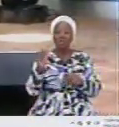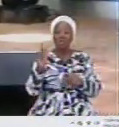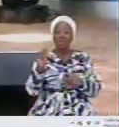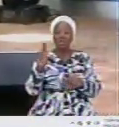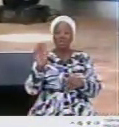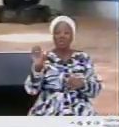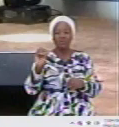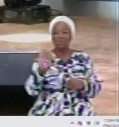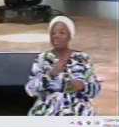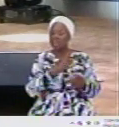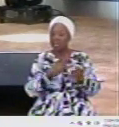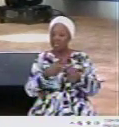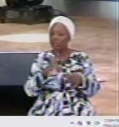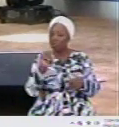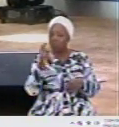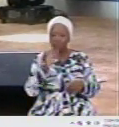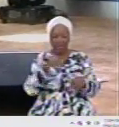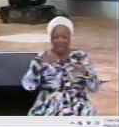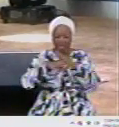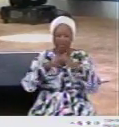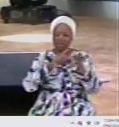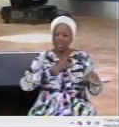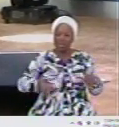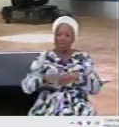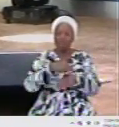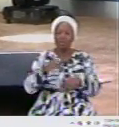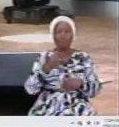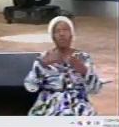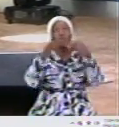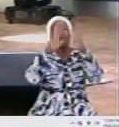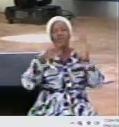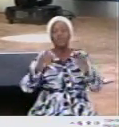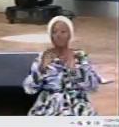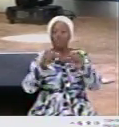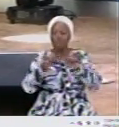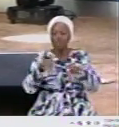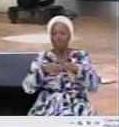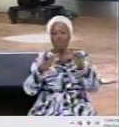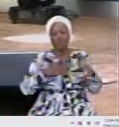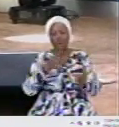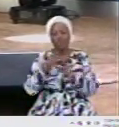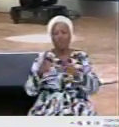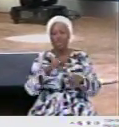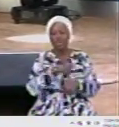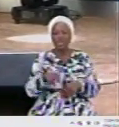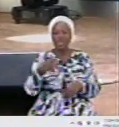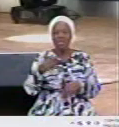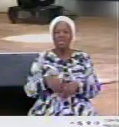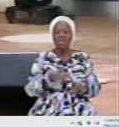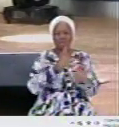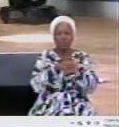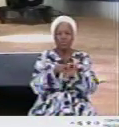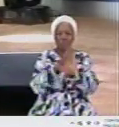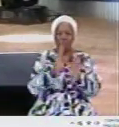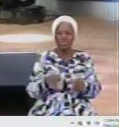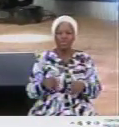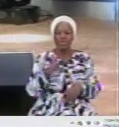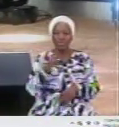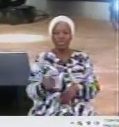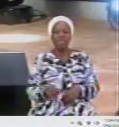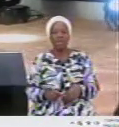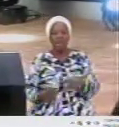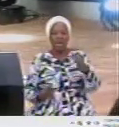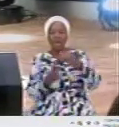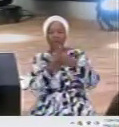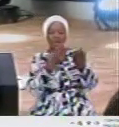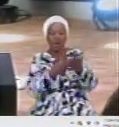That's the word of Christ. If you continue in my word, ye hypocrites, you appear righteous externally,